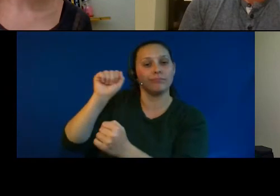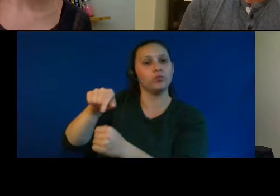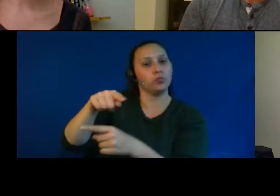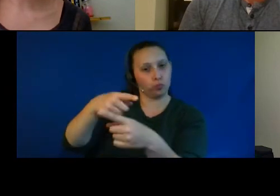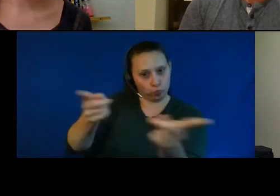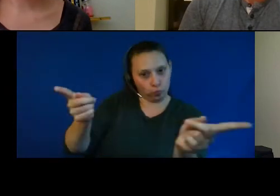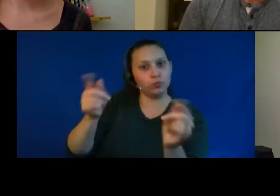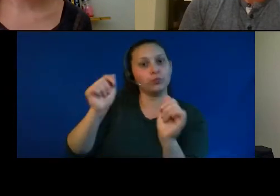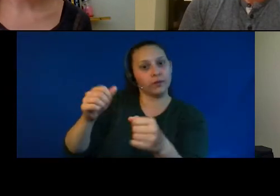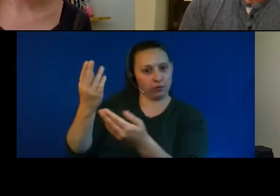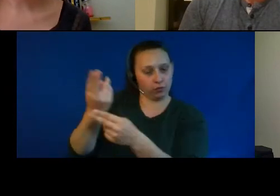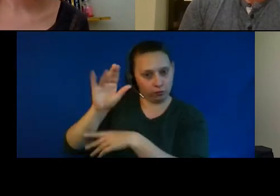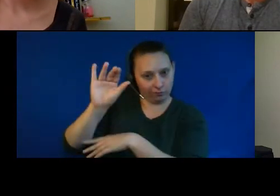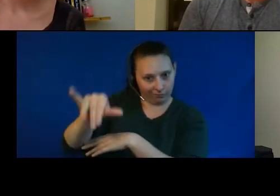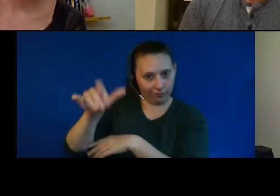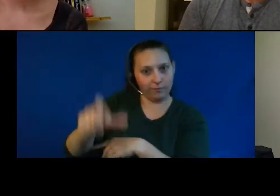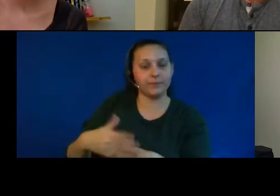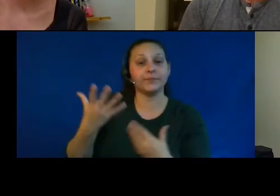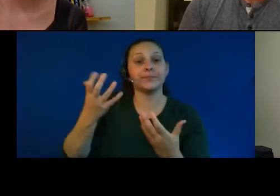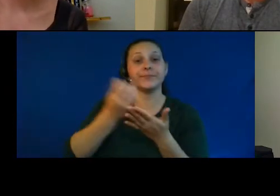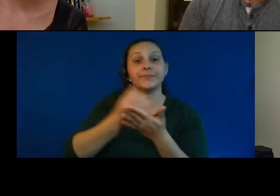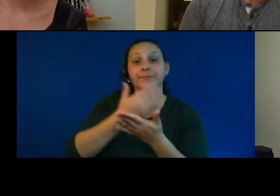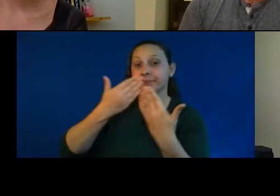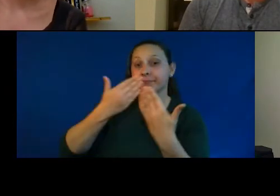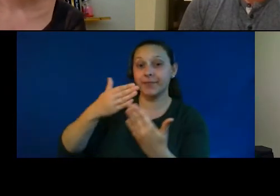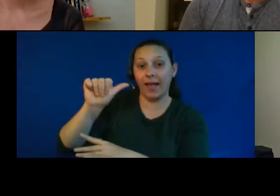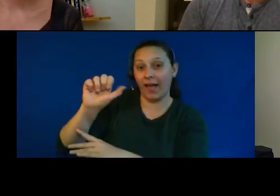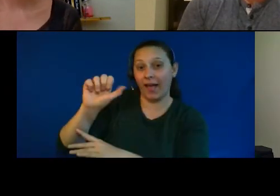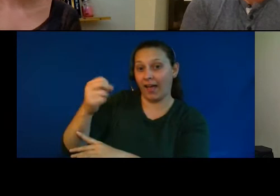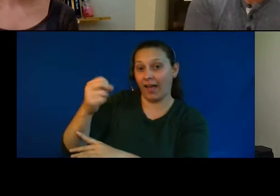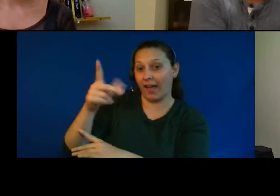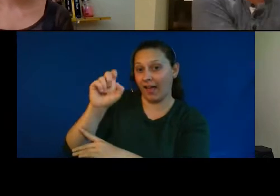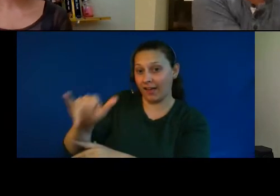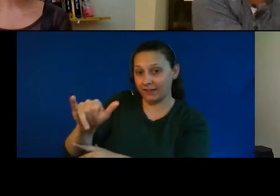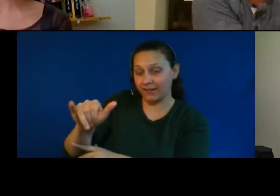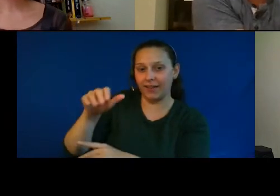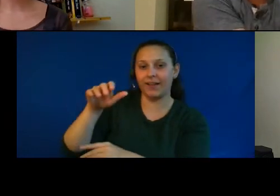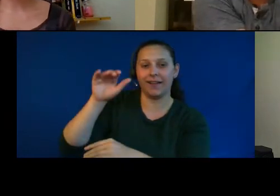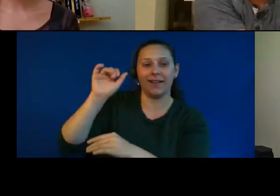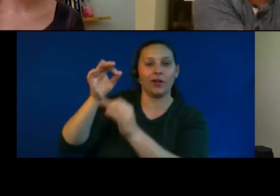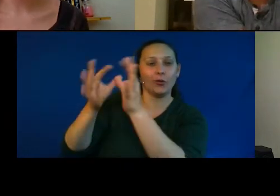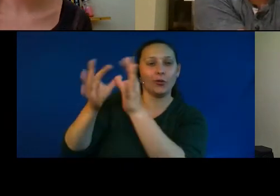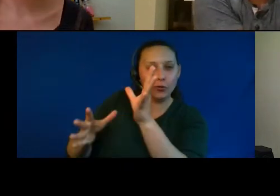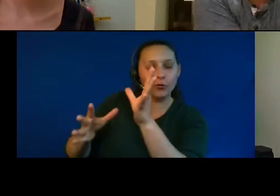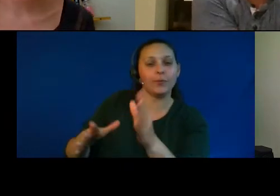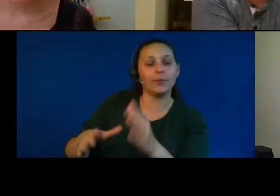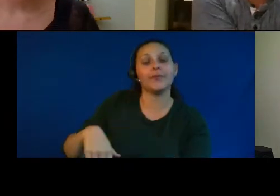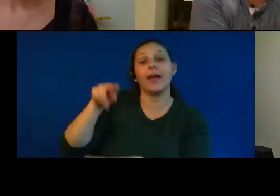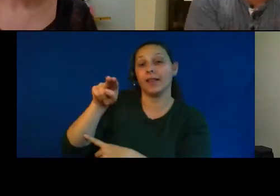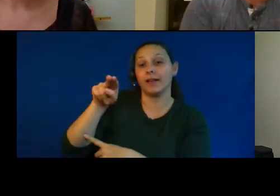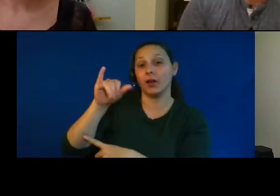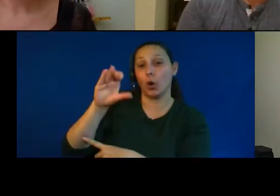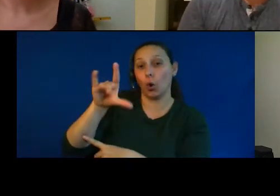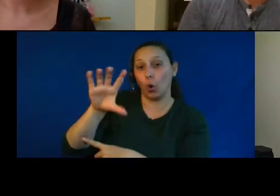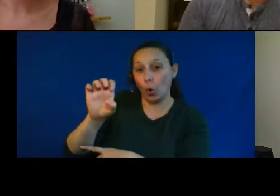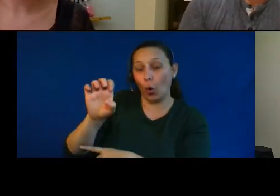And I'd just like to thank Ashley, our ASL interpreter, and Nicole, who's behind the scenes planning Homecoming,